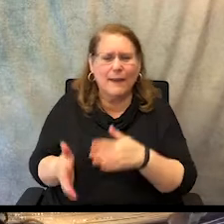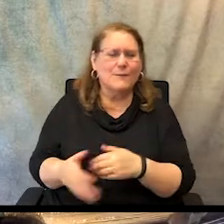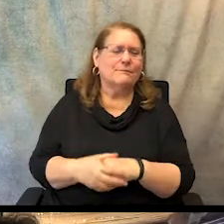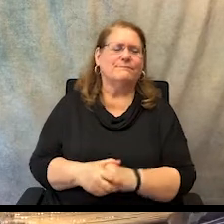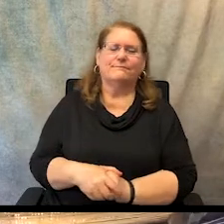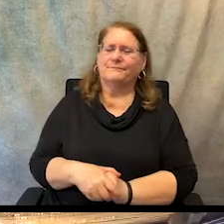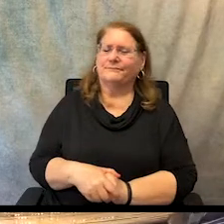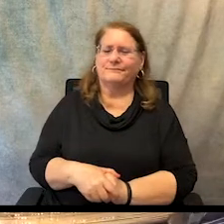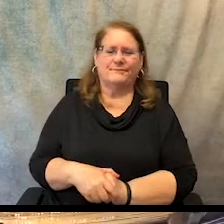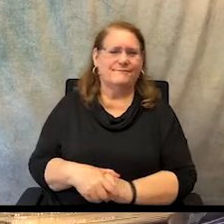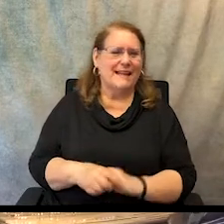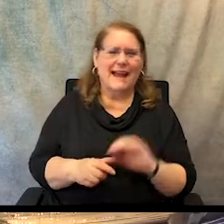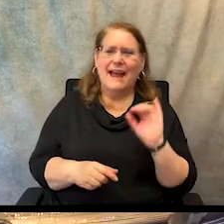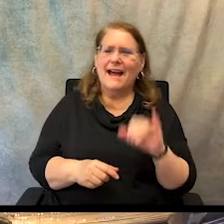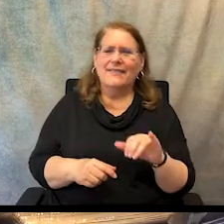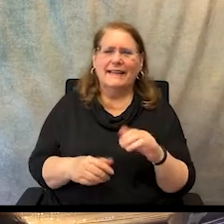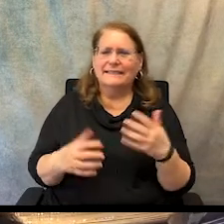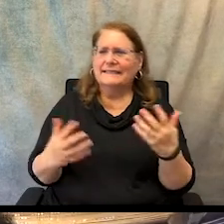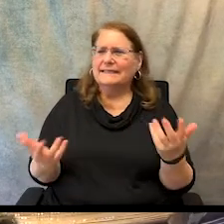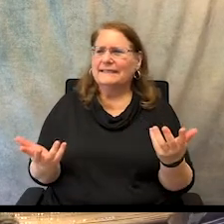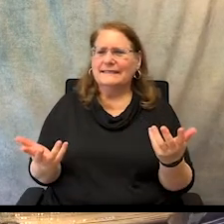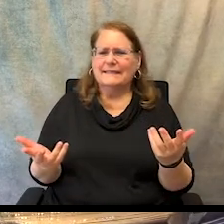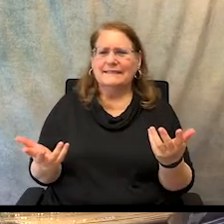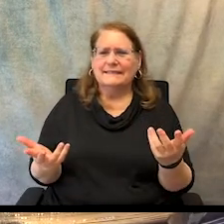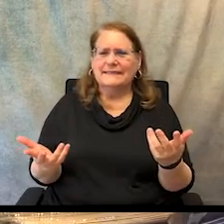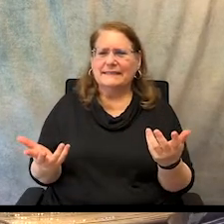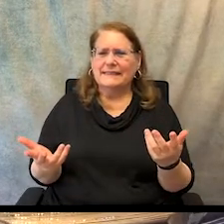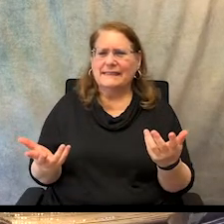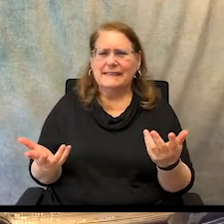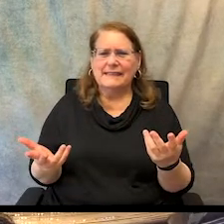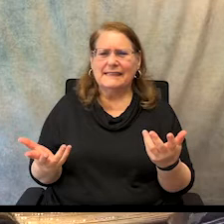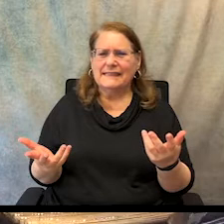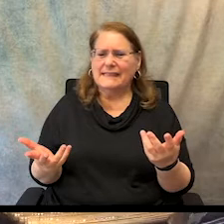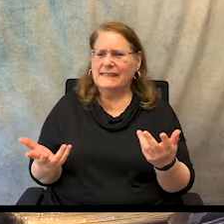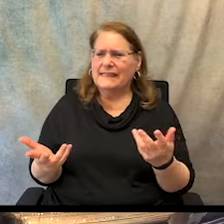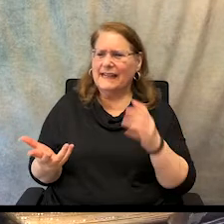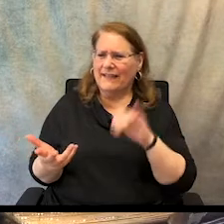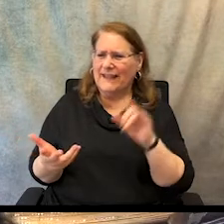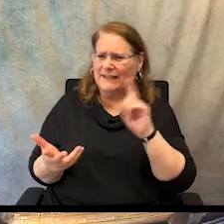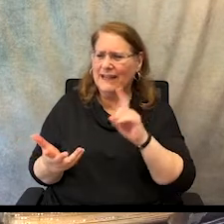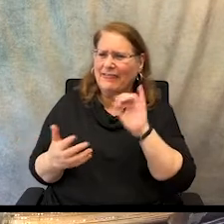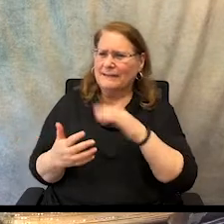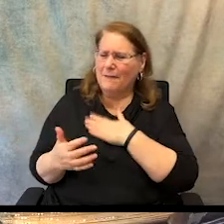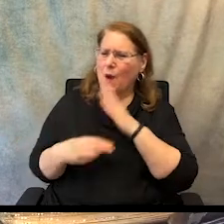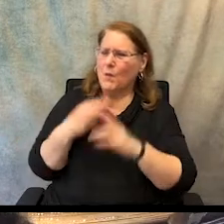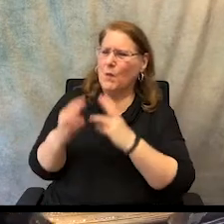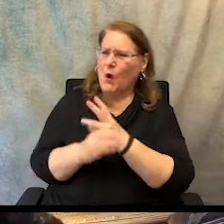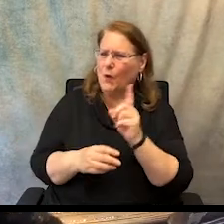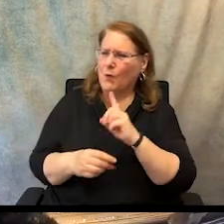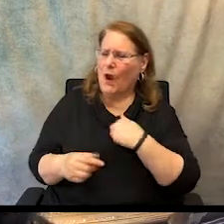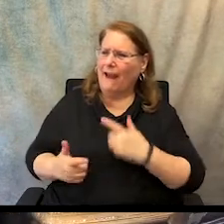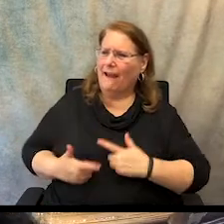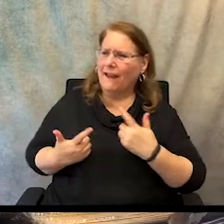neighbor. And this is somehow it's my world. Somehow it was where I was living, where I was